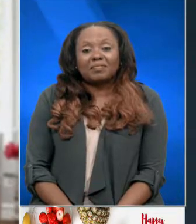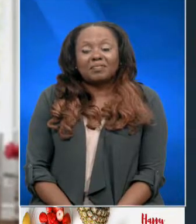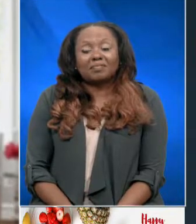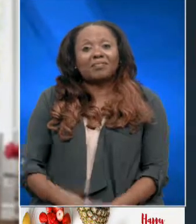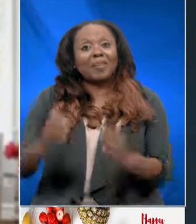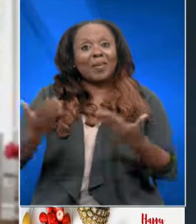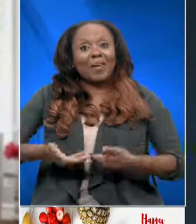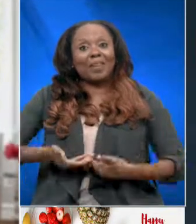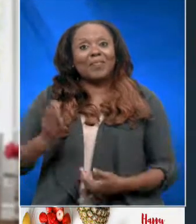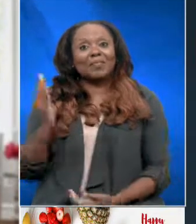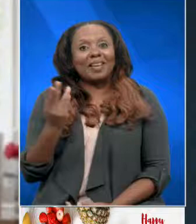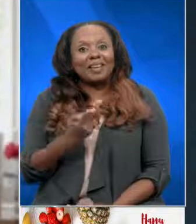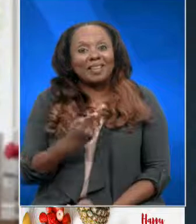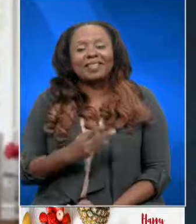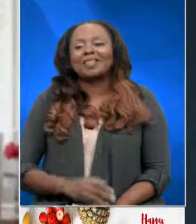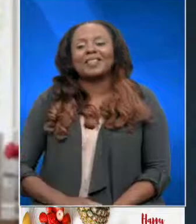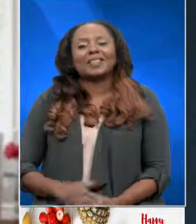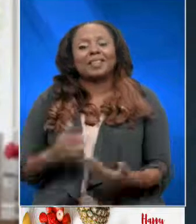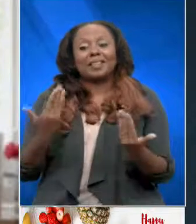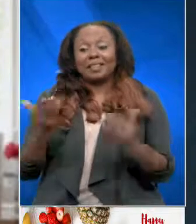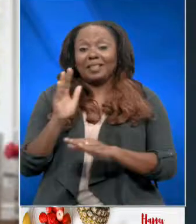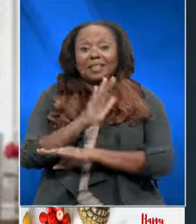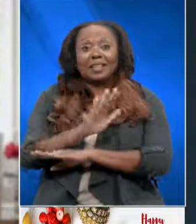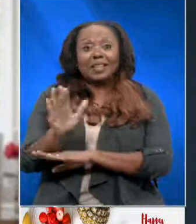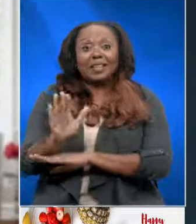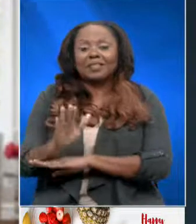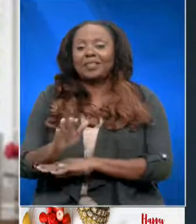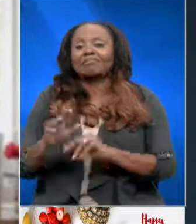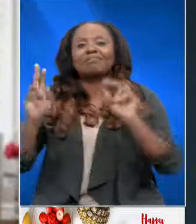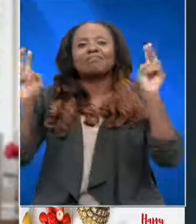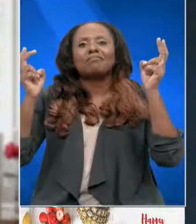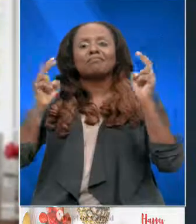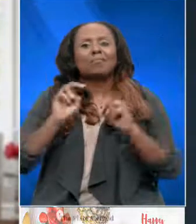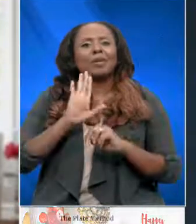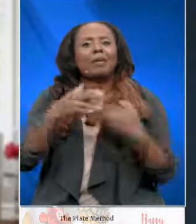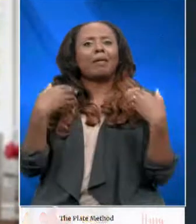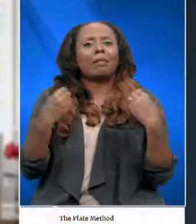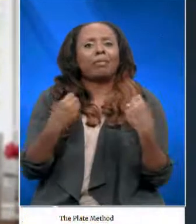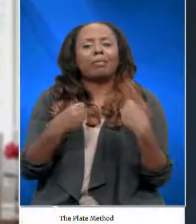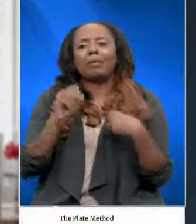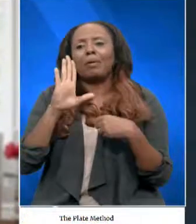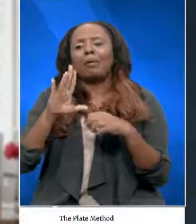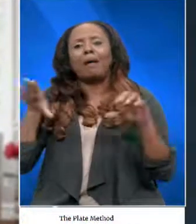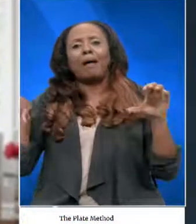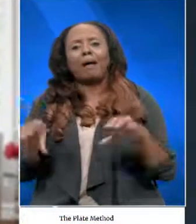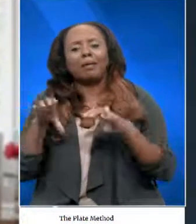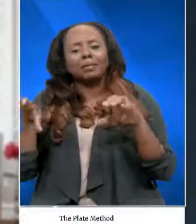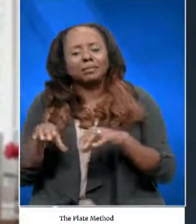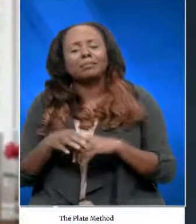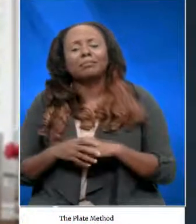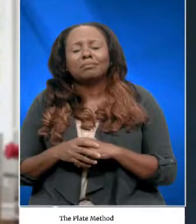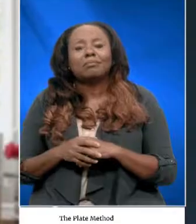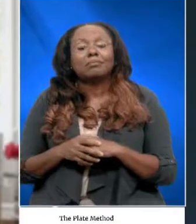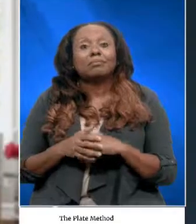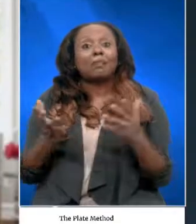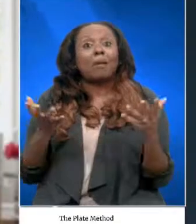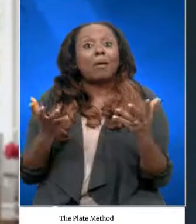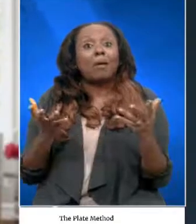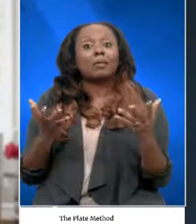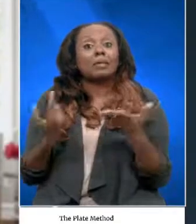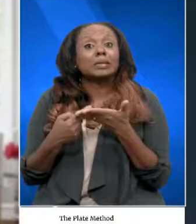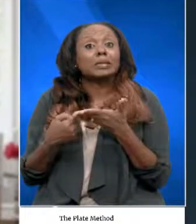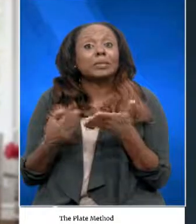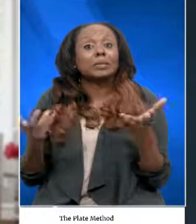Welcome back. This evening on Your Health, Your Action, we are taking a look at those